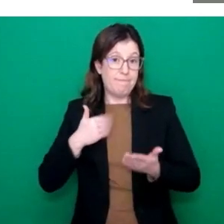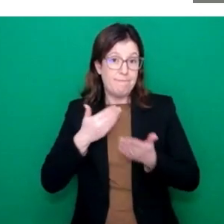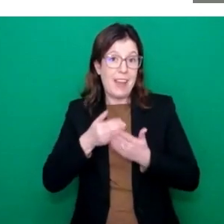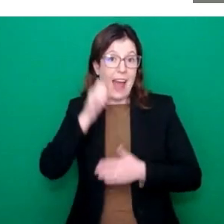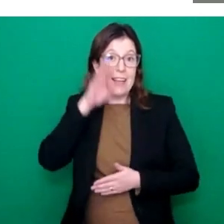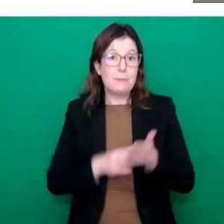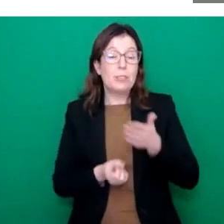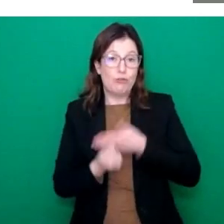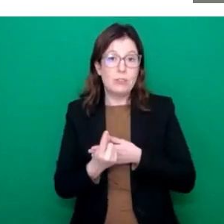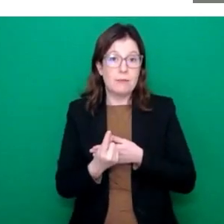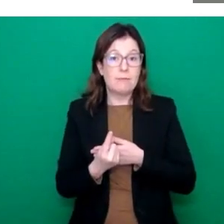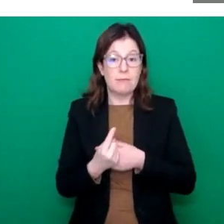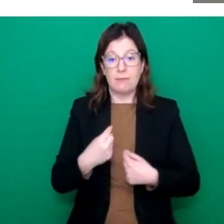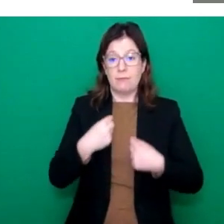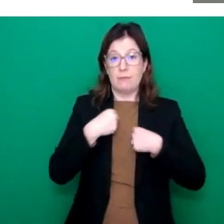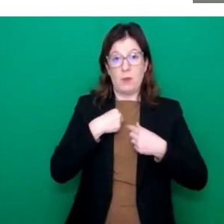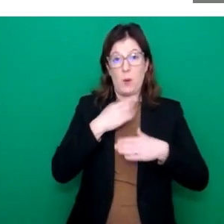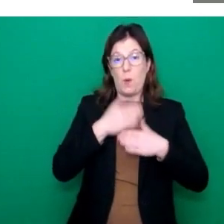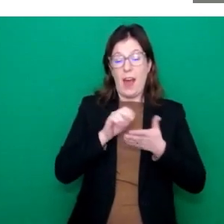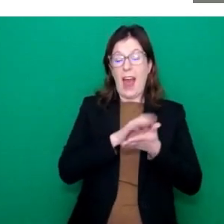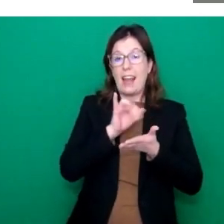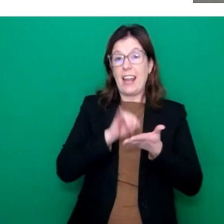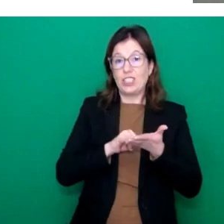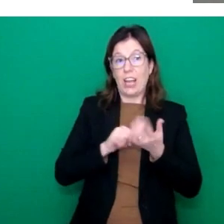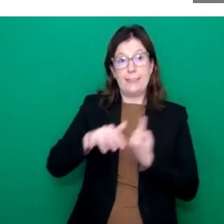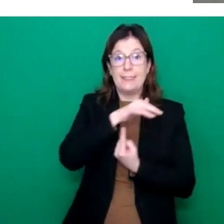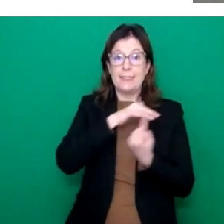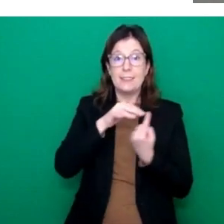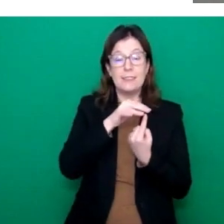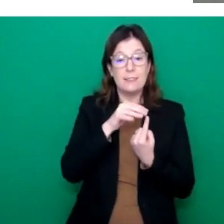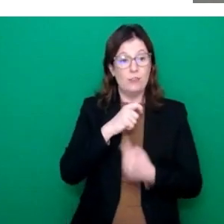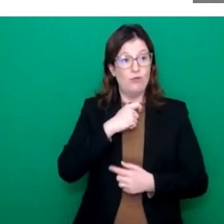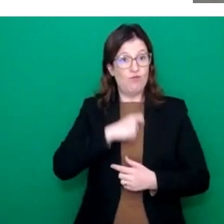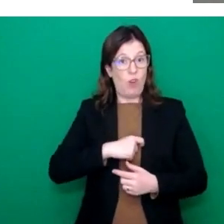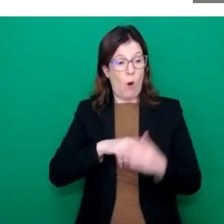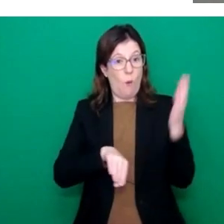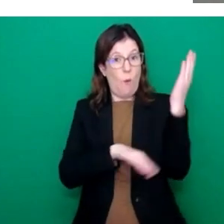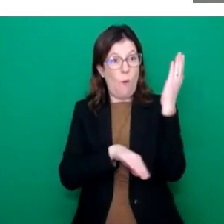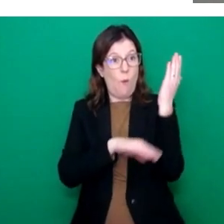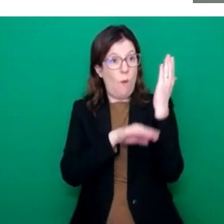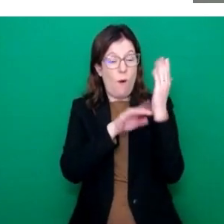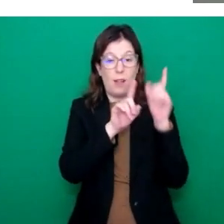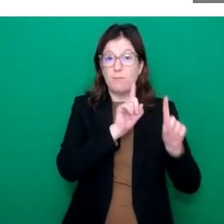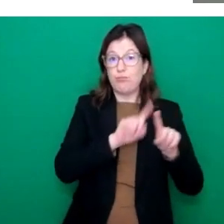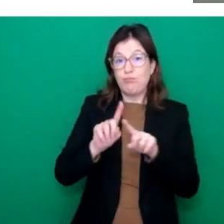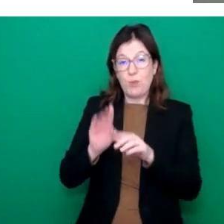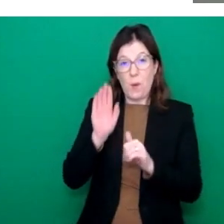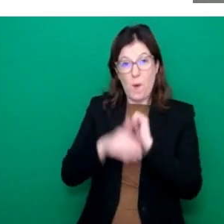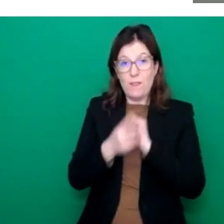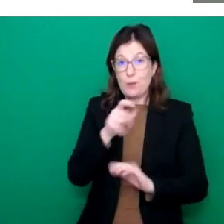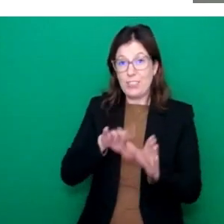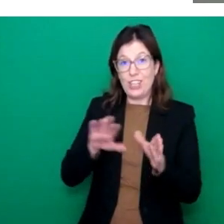experience. I've worked in NHS settings and in various positions throughout my 20+ year career in